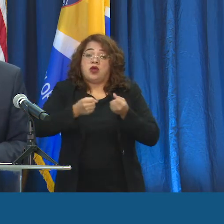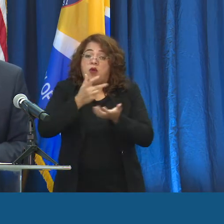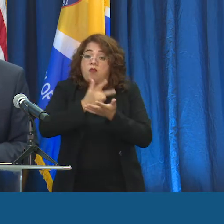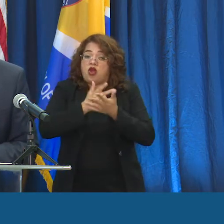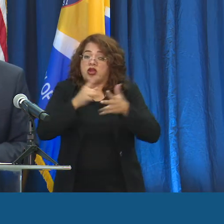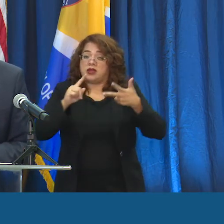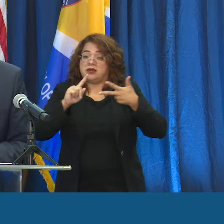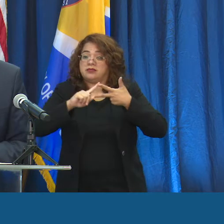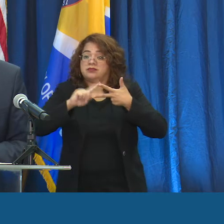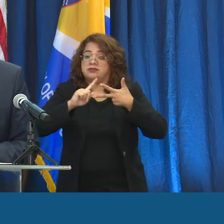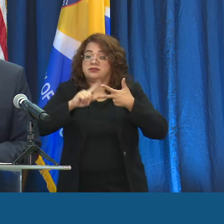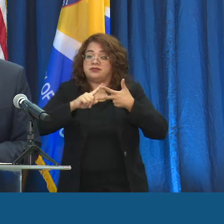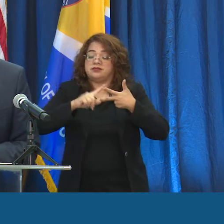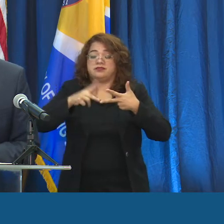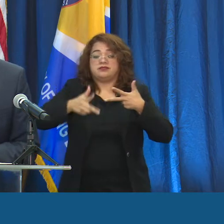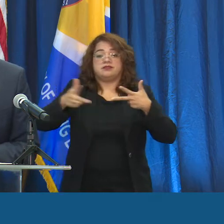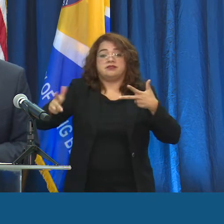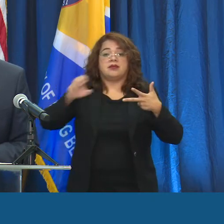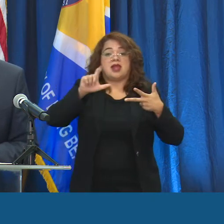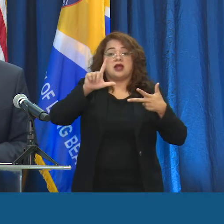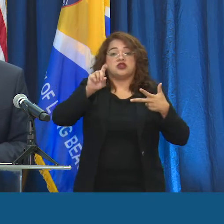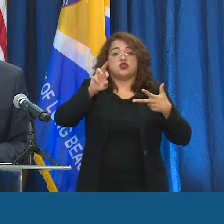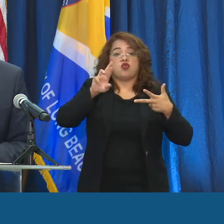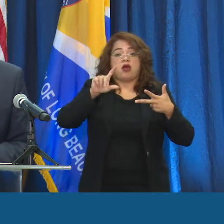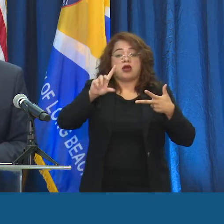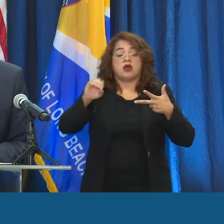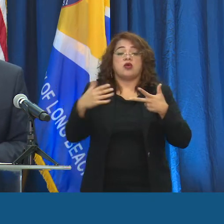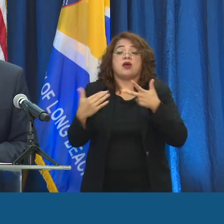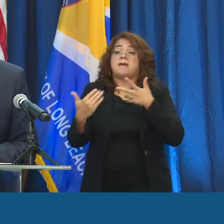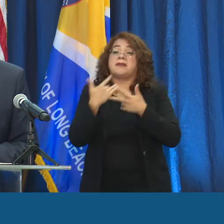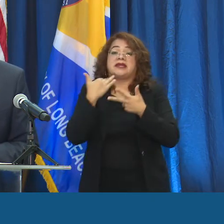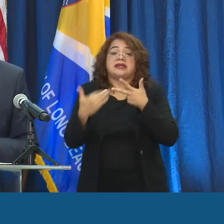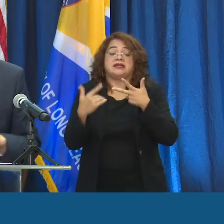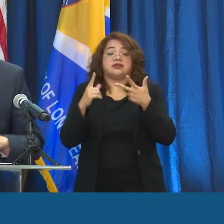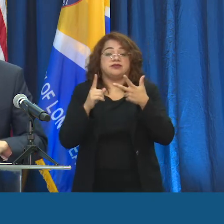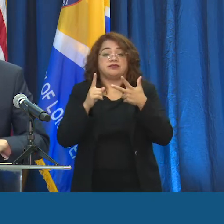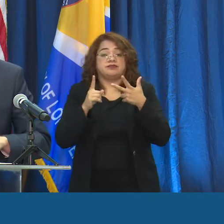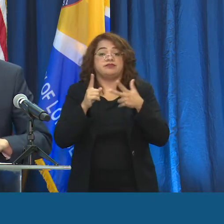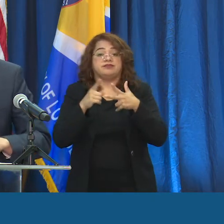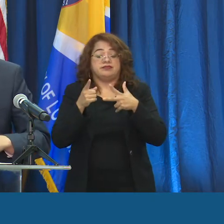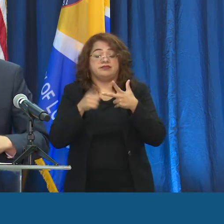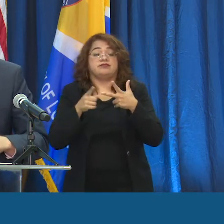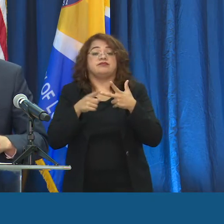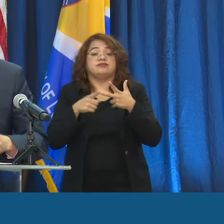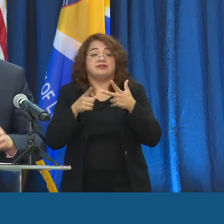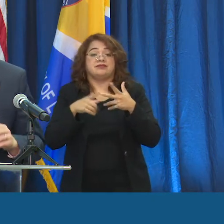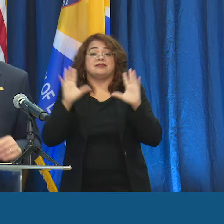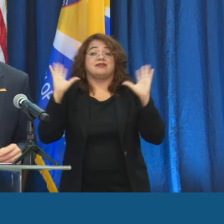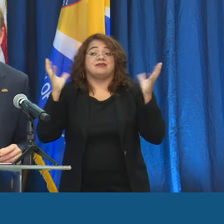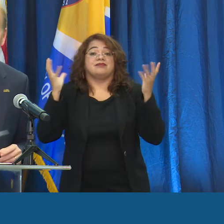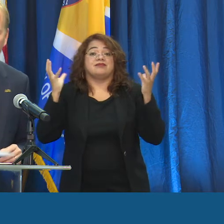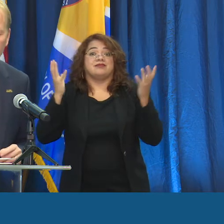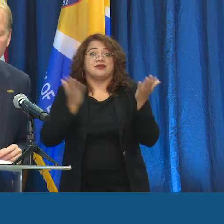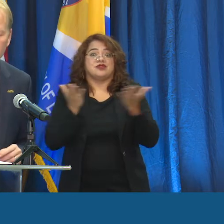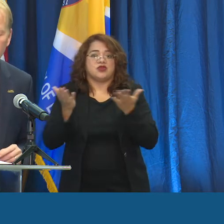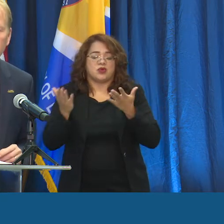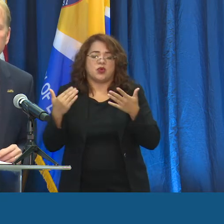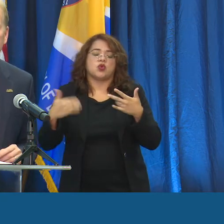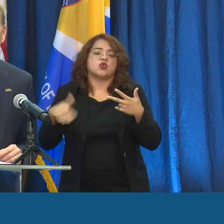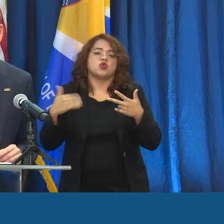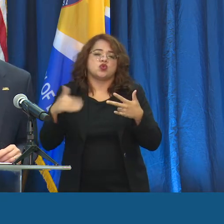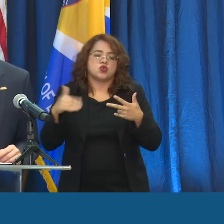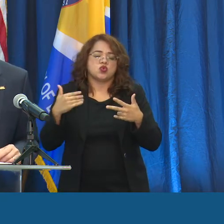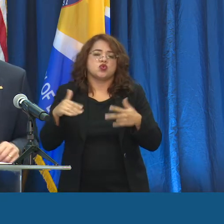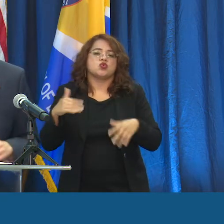at El Dorado and our beaches, and adjusting our ambulance rates to keep up with the cost of service, which is happening in many